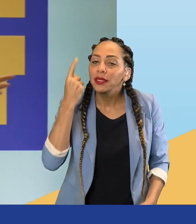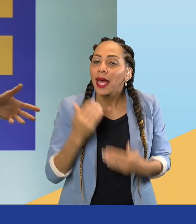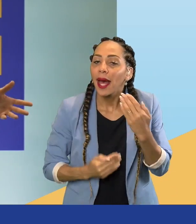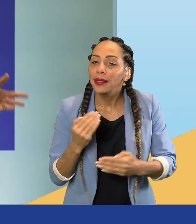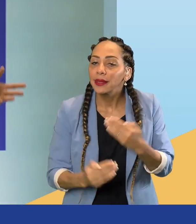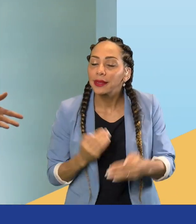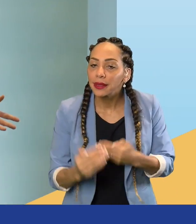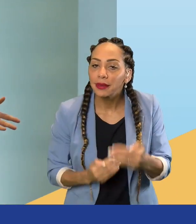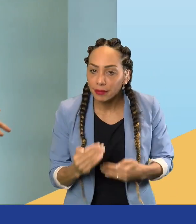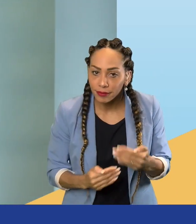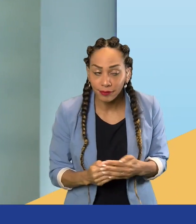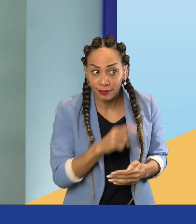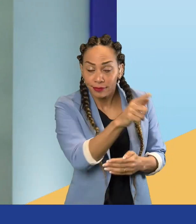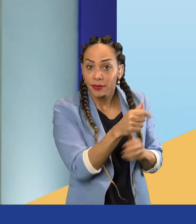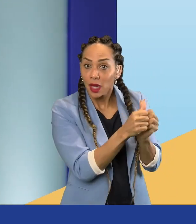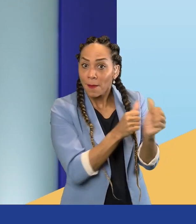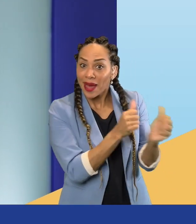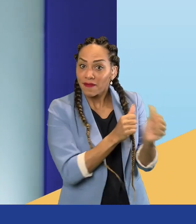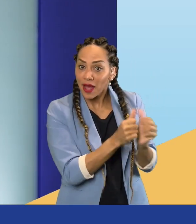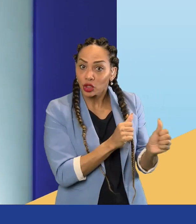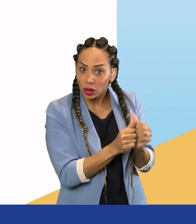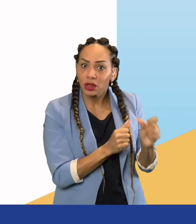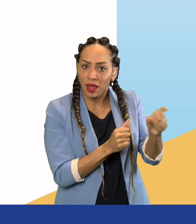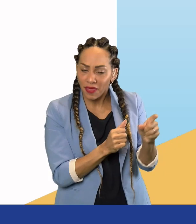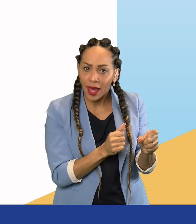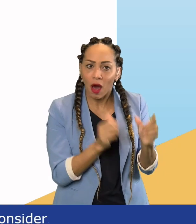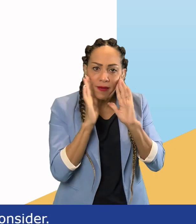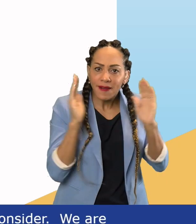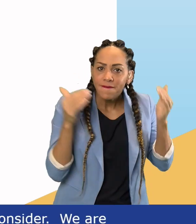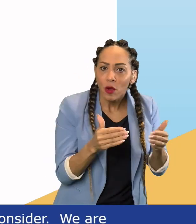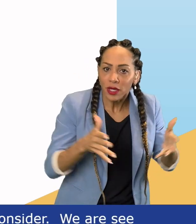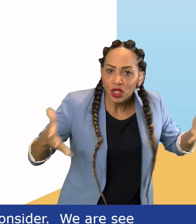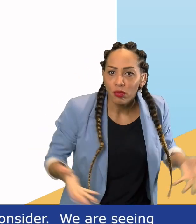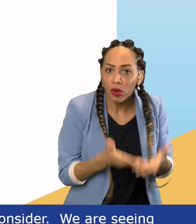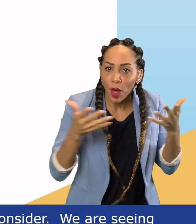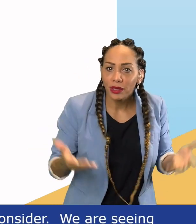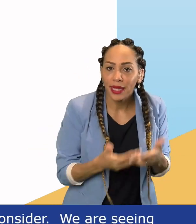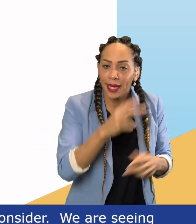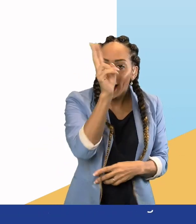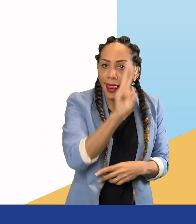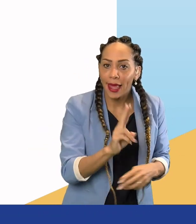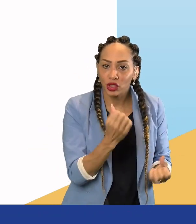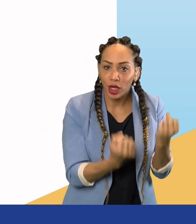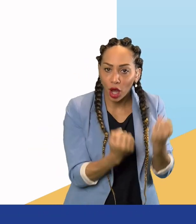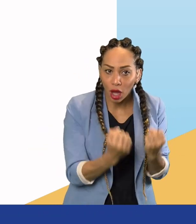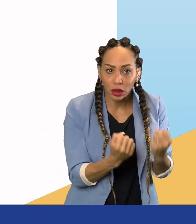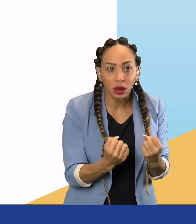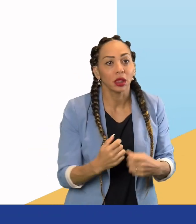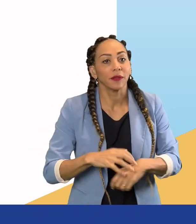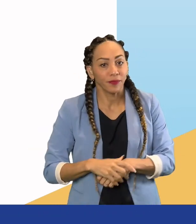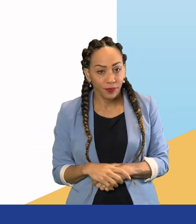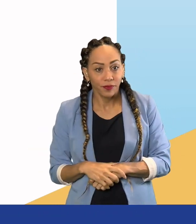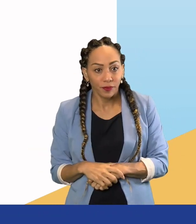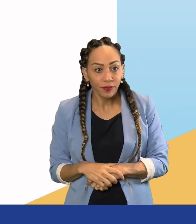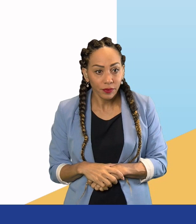manufacturers focus their efforts on launching new EVs. And my team at Motability go out on all of the new product launches, and